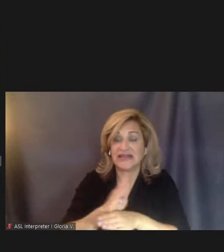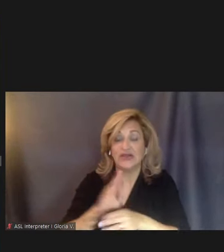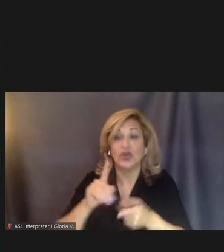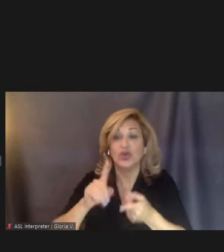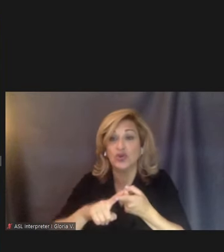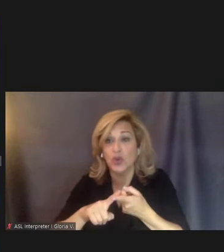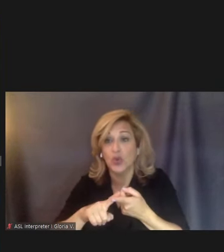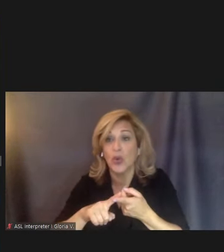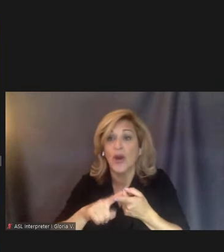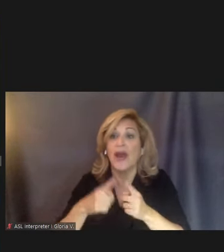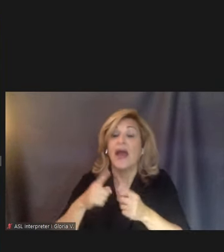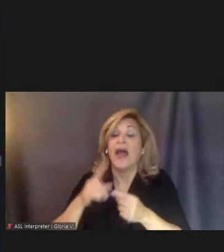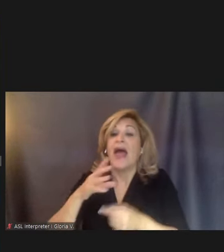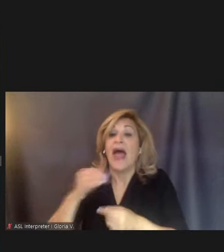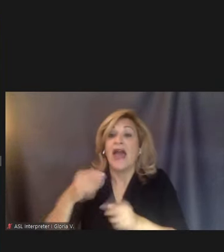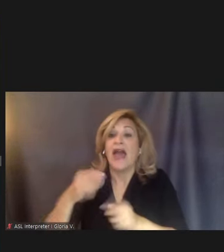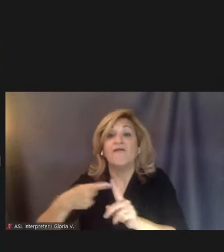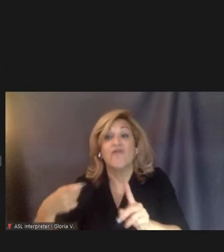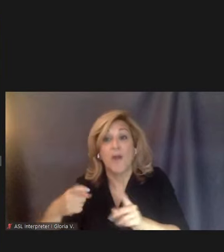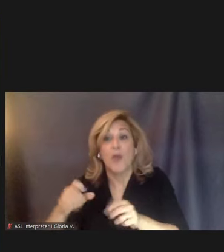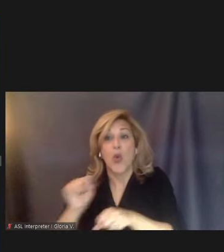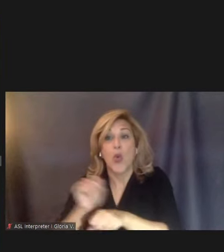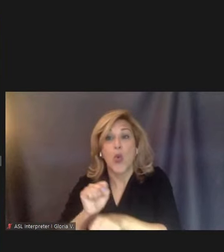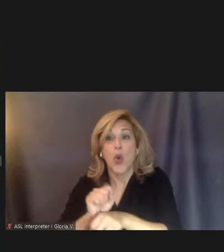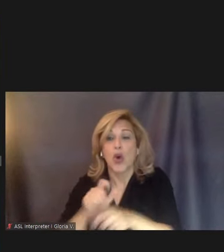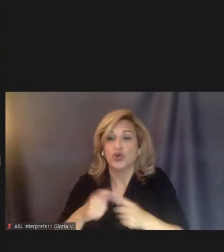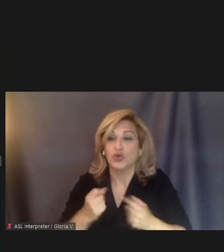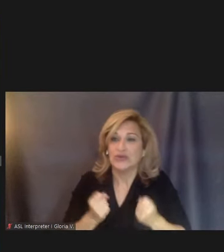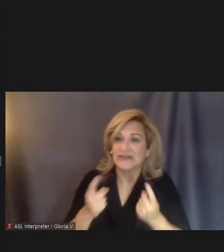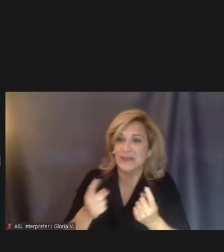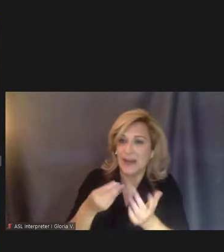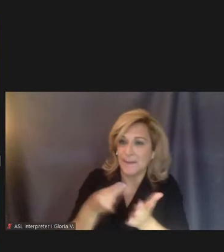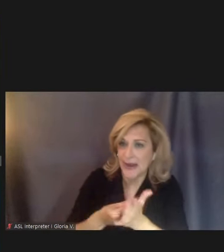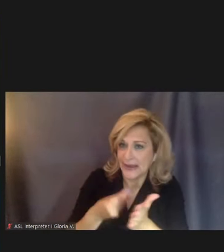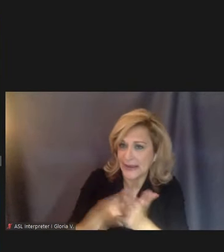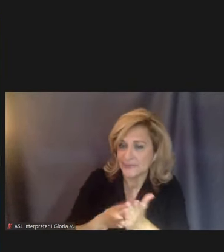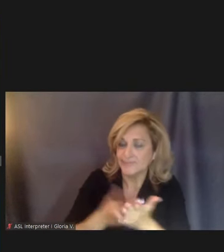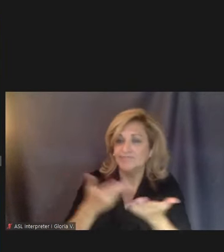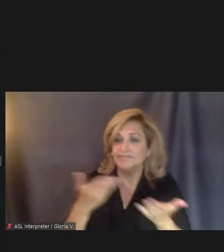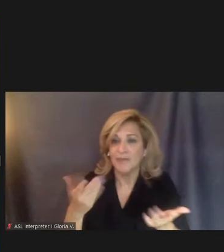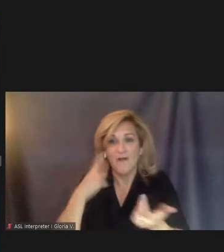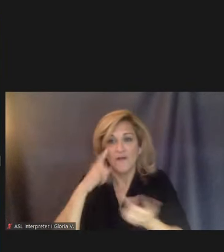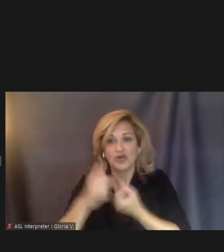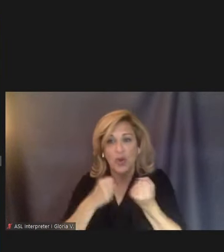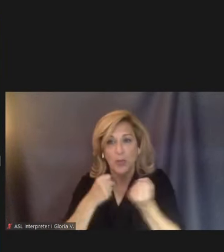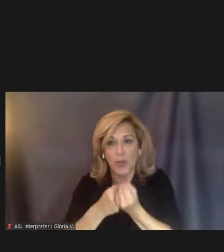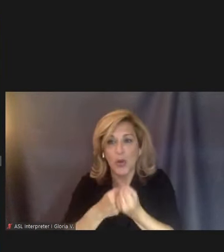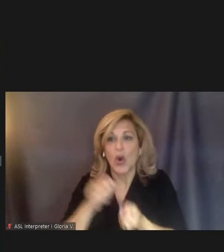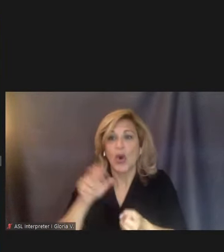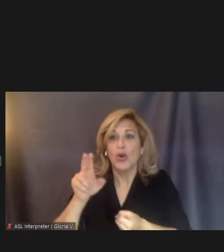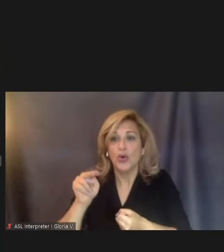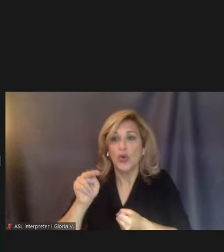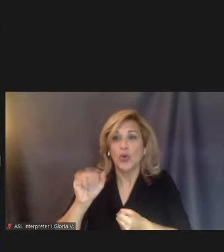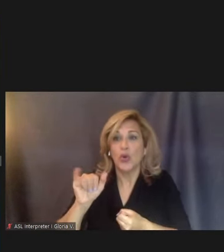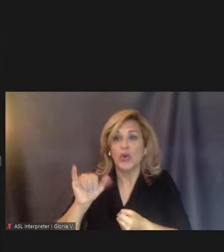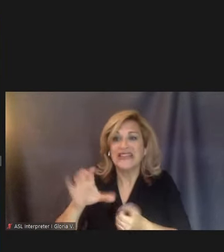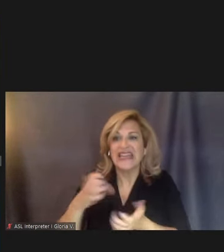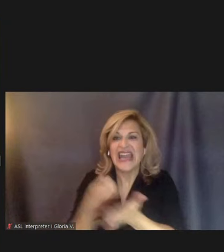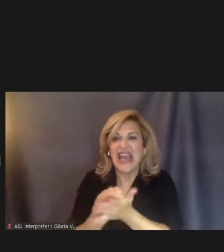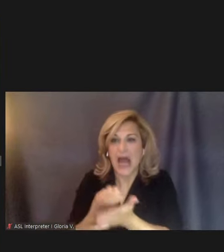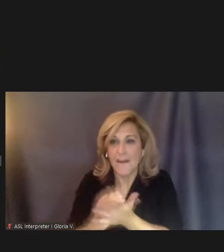from work in order to spend money to support New York City's economy.